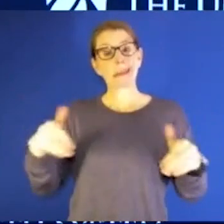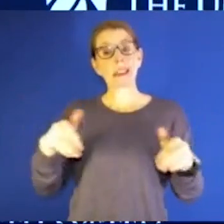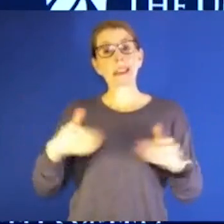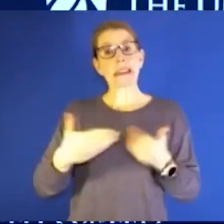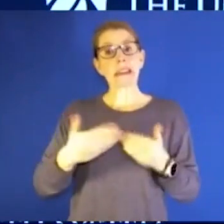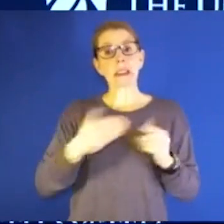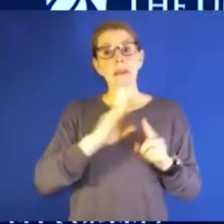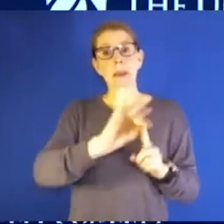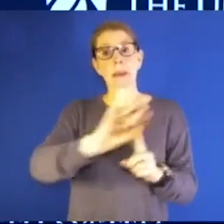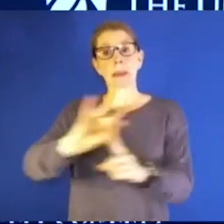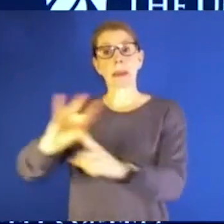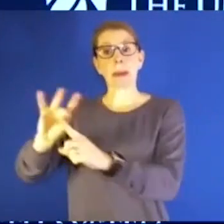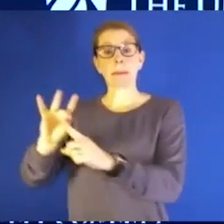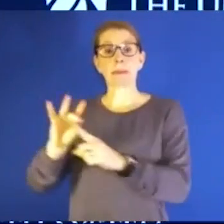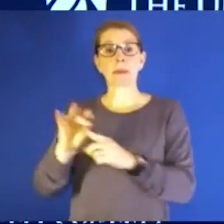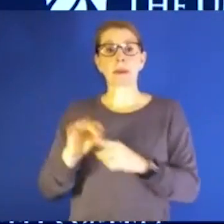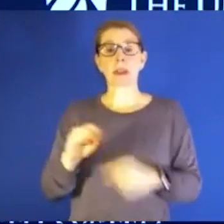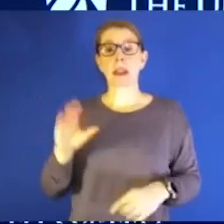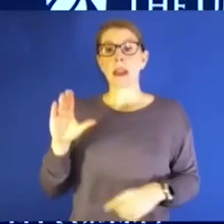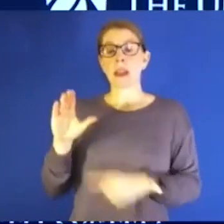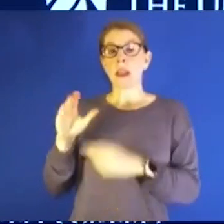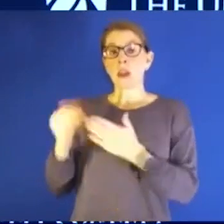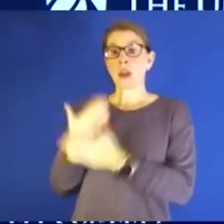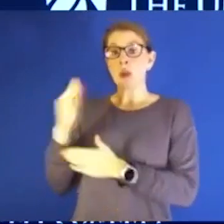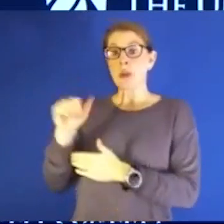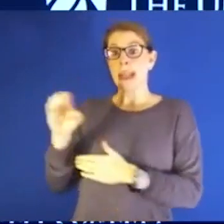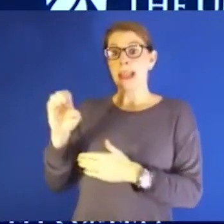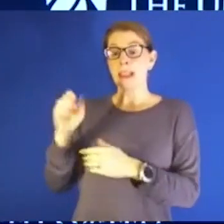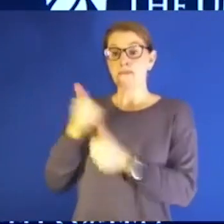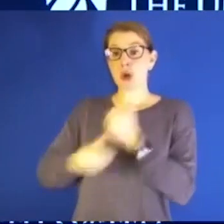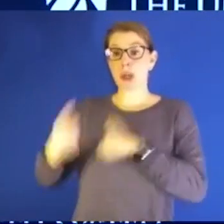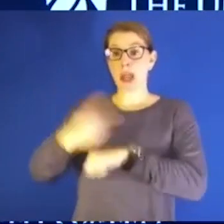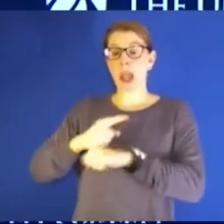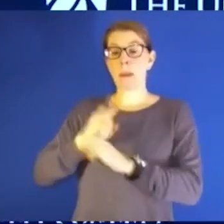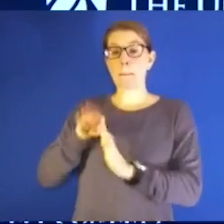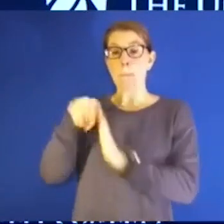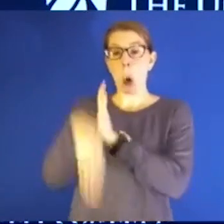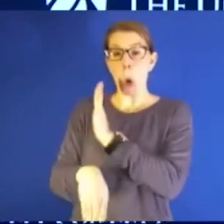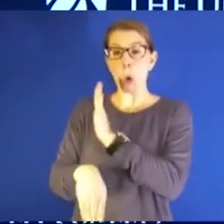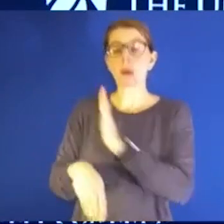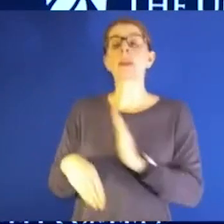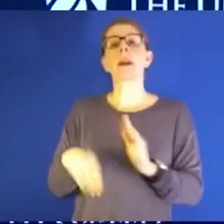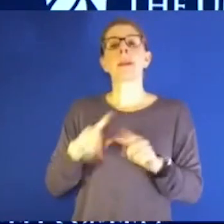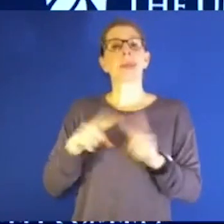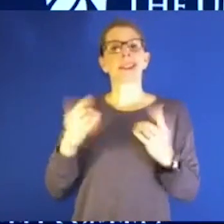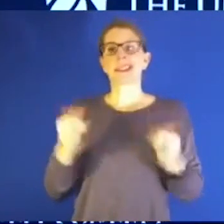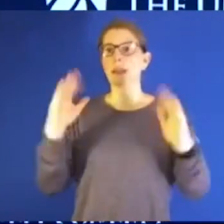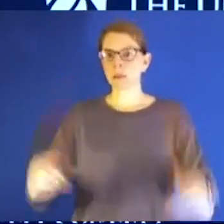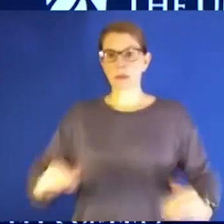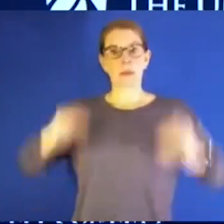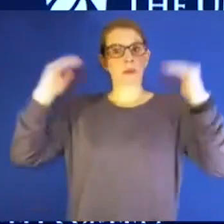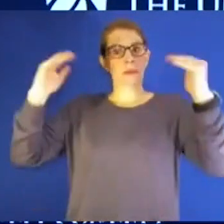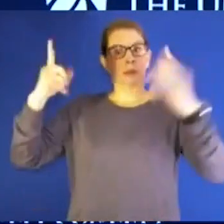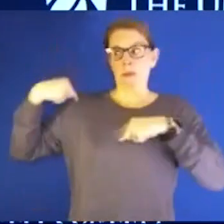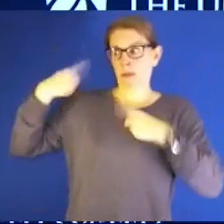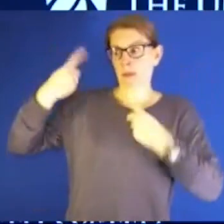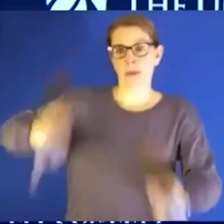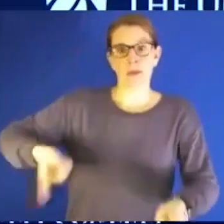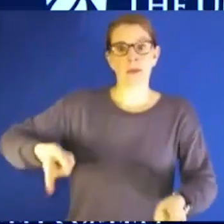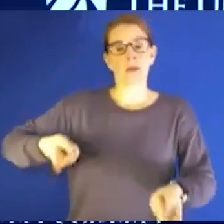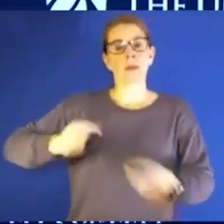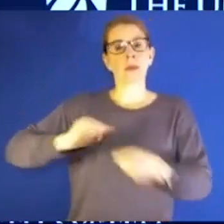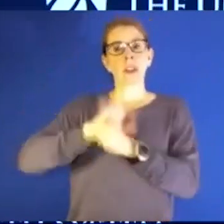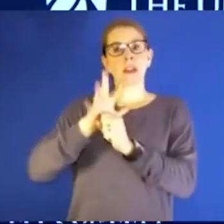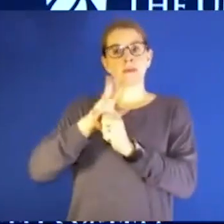per day has dropped dramatically, thank goodness, but it's still at one of the highest levels in the entire pandemic. So my advice is, let's keep